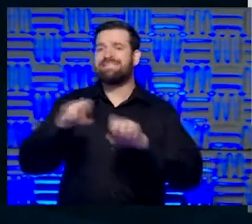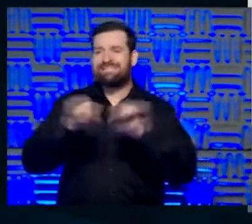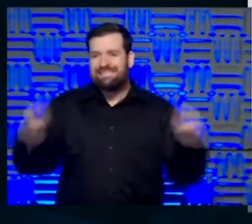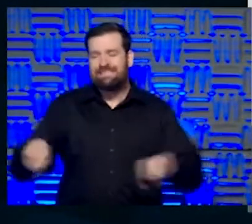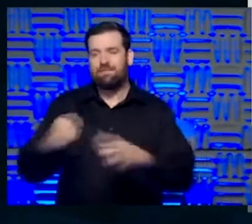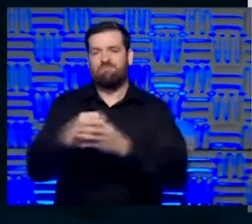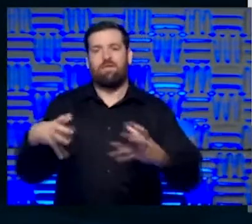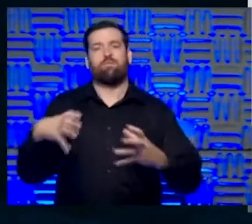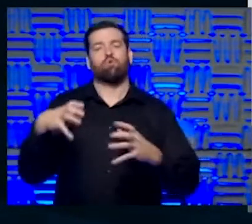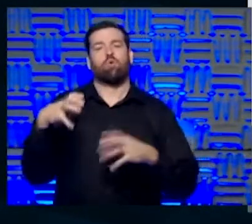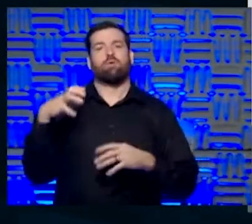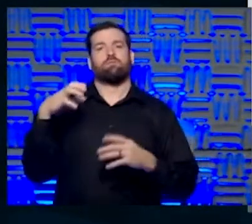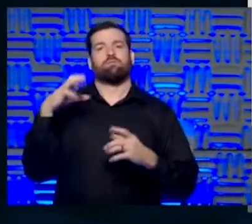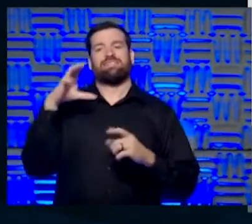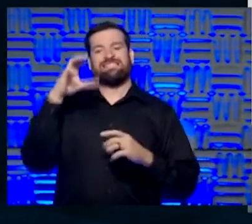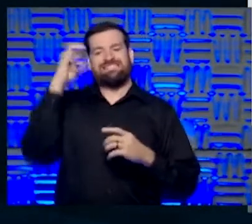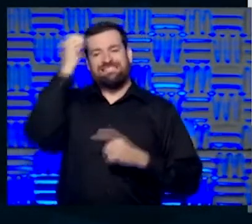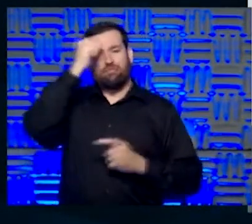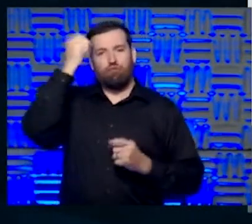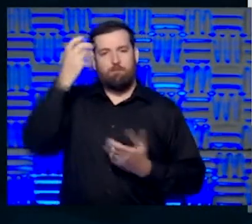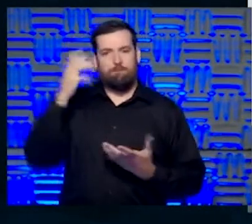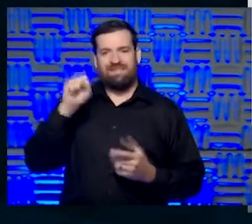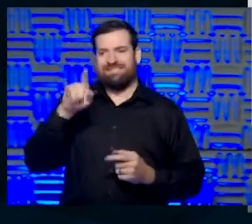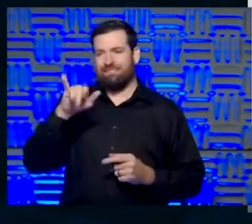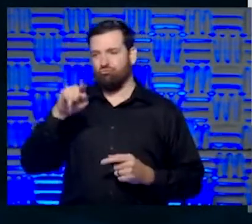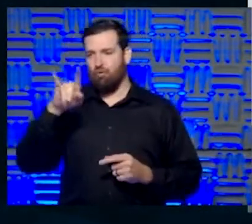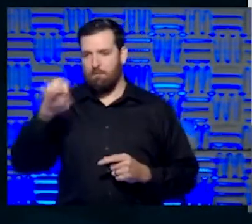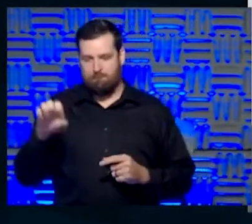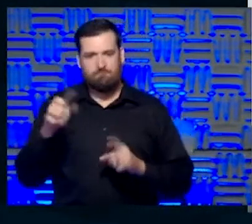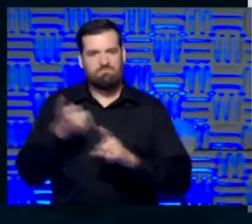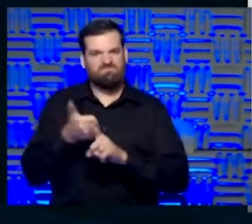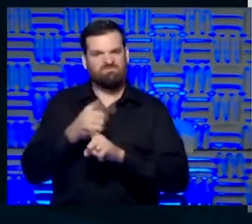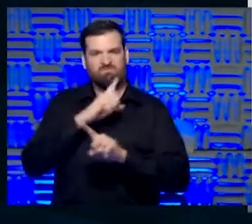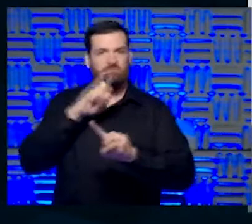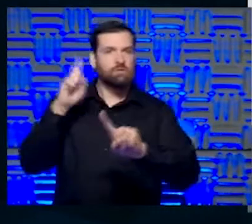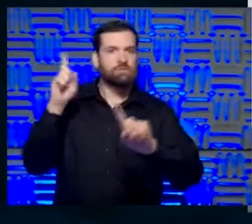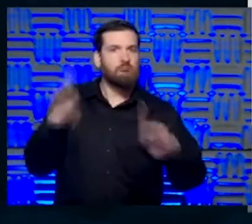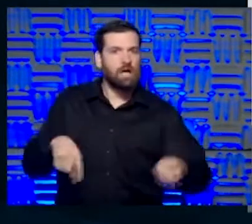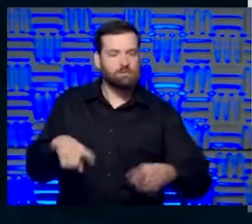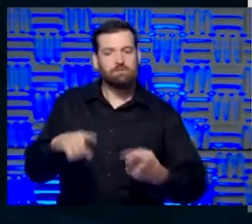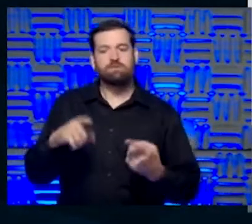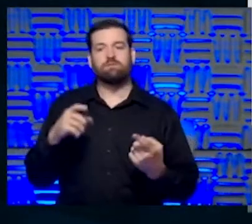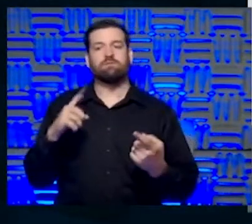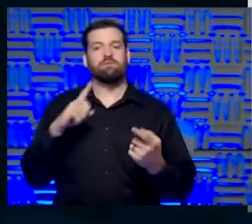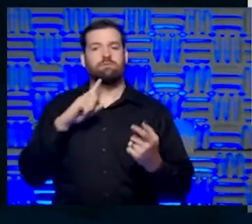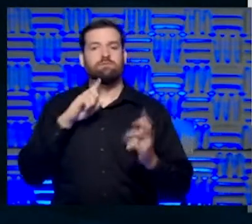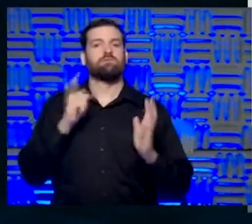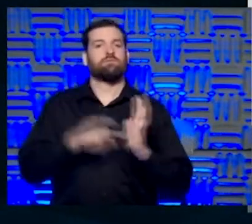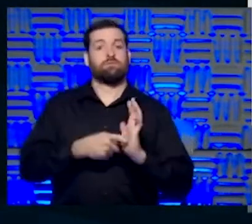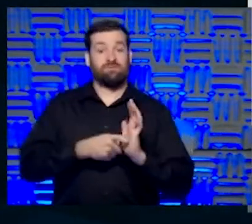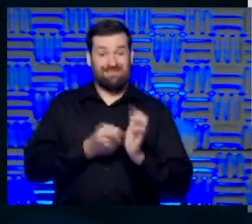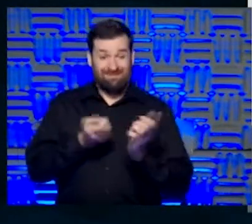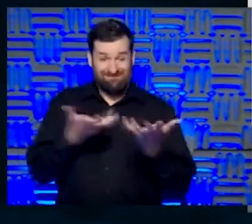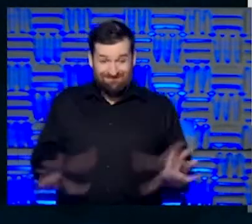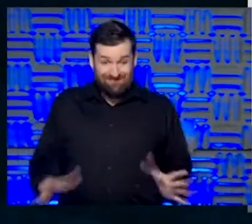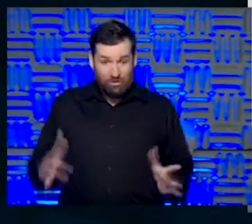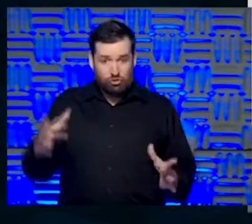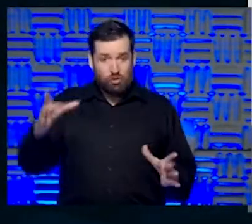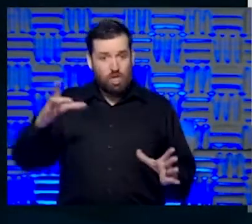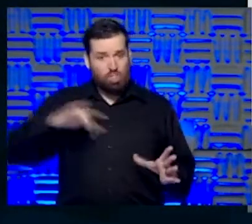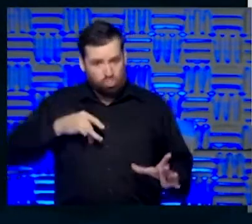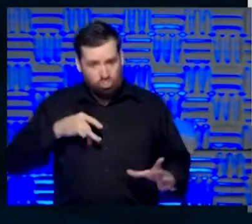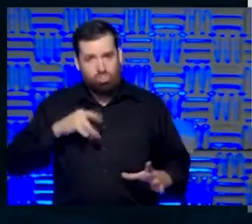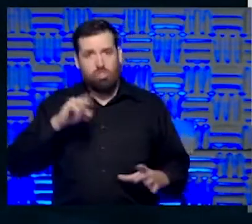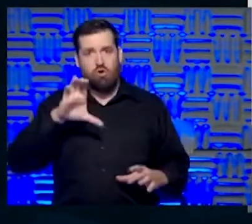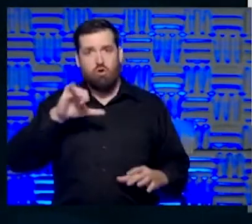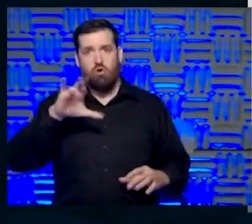in children is an inflammatory response that appears to happen after having COVID-19 infection, in